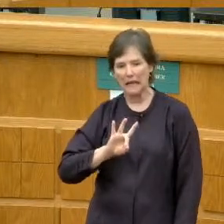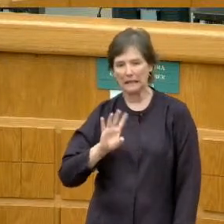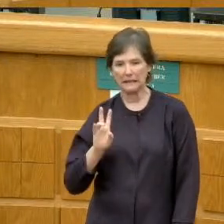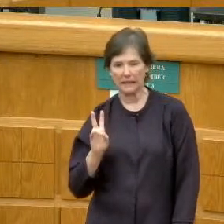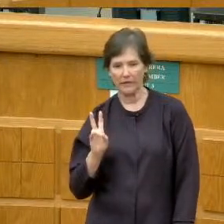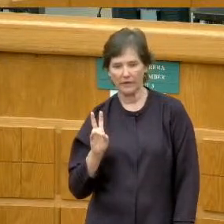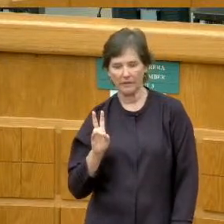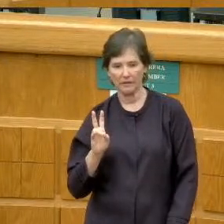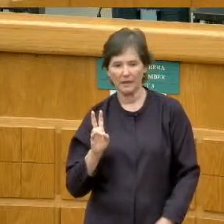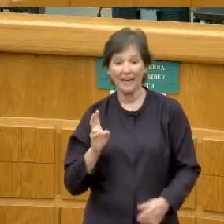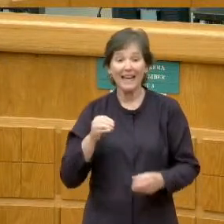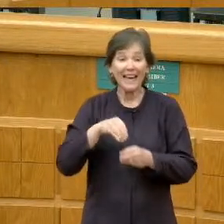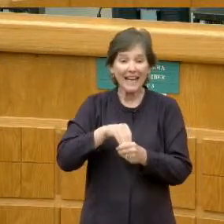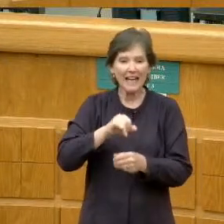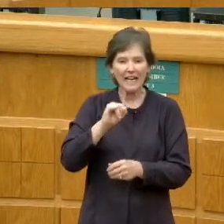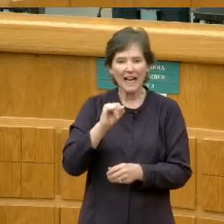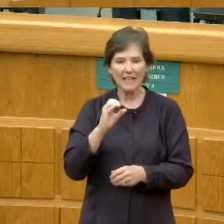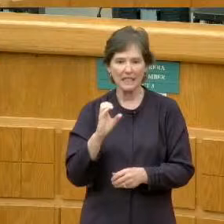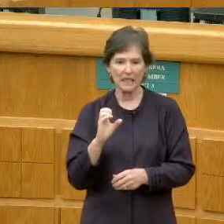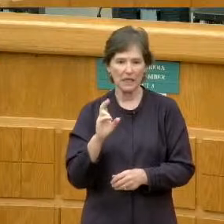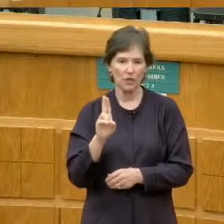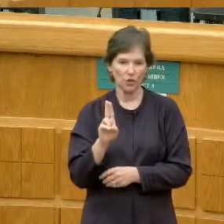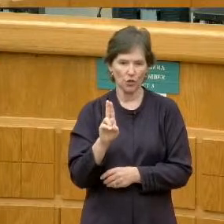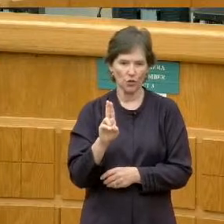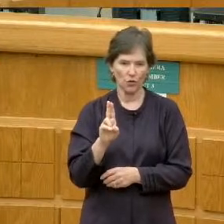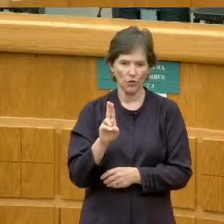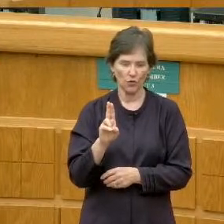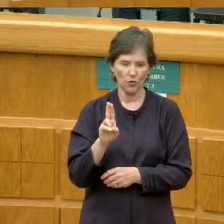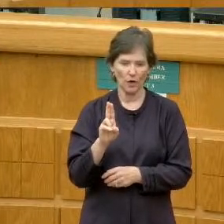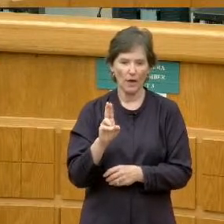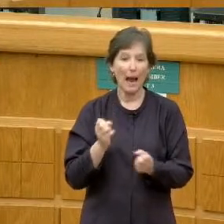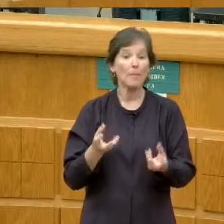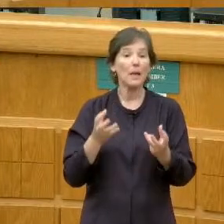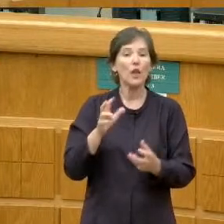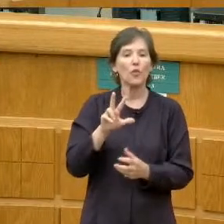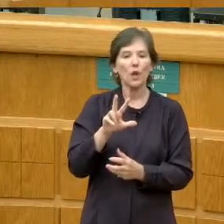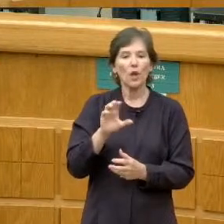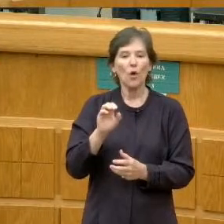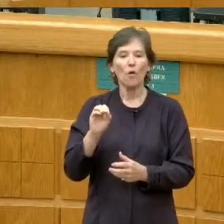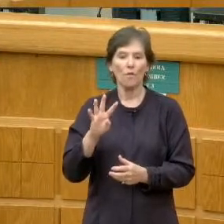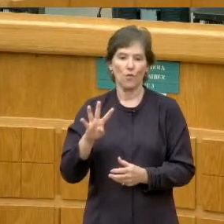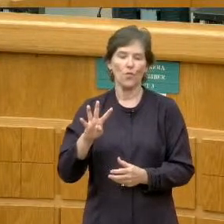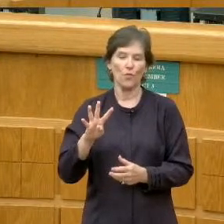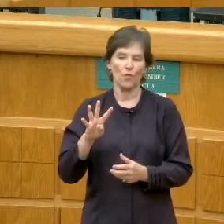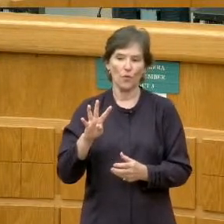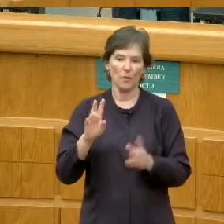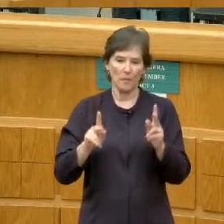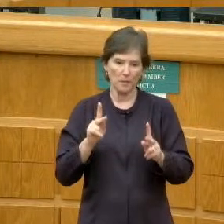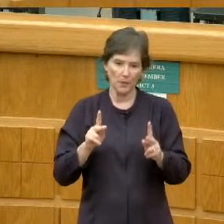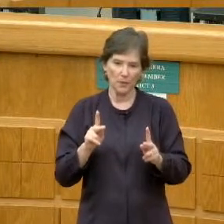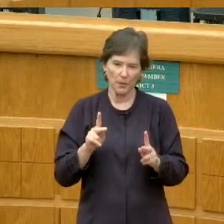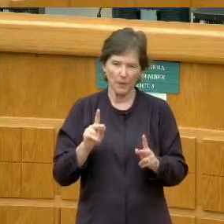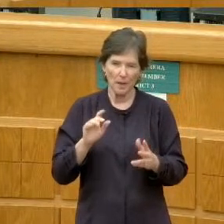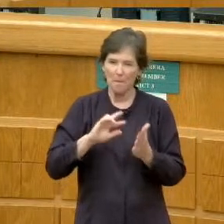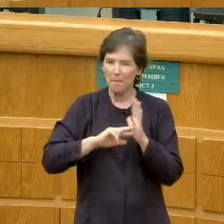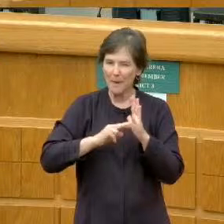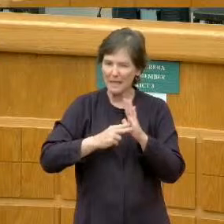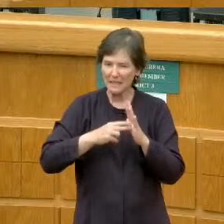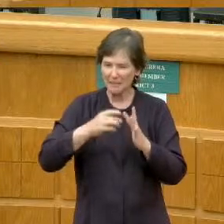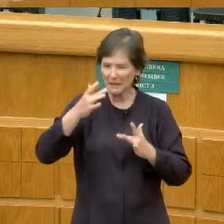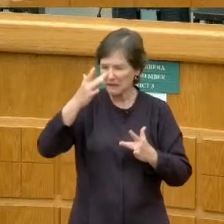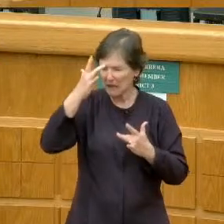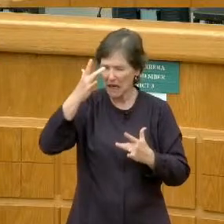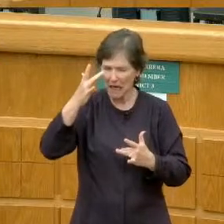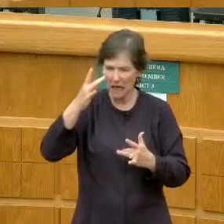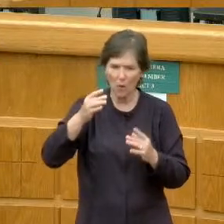in ICU, intensive care, needing more treatment, and their conditions is more serious than others. So